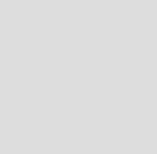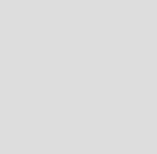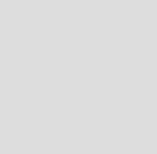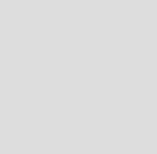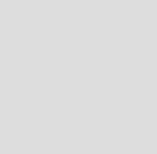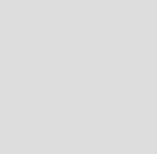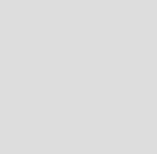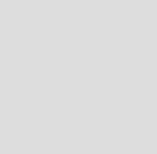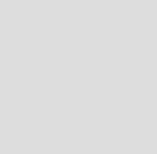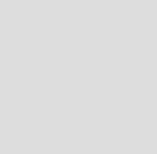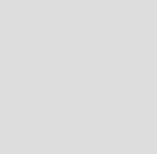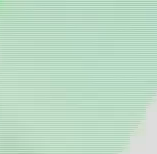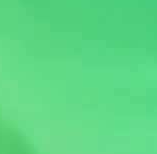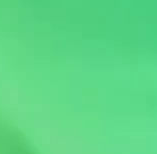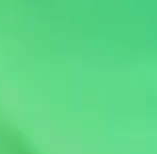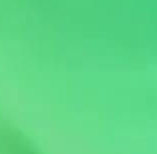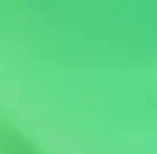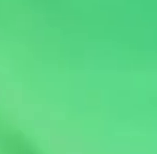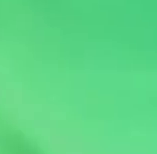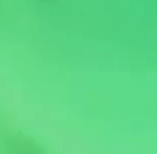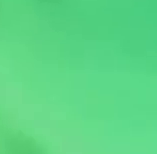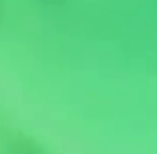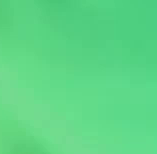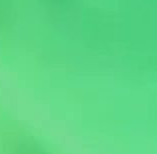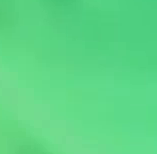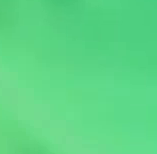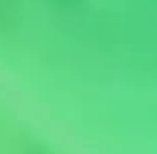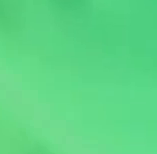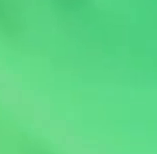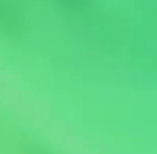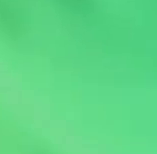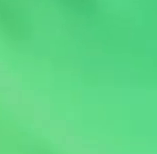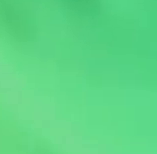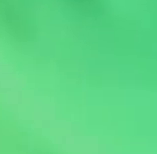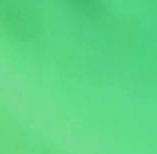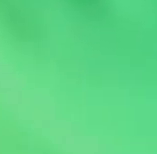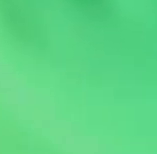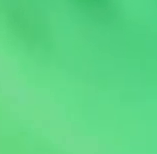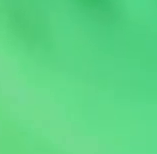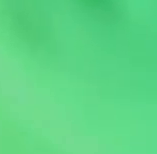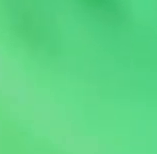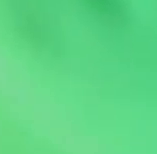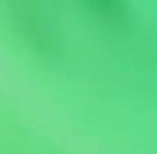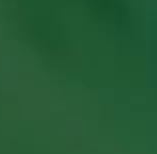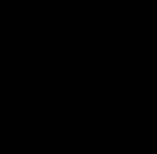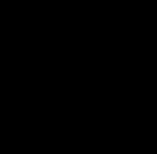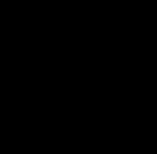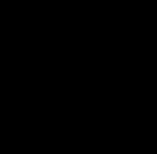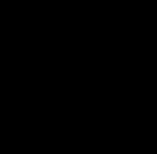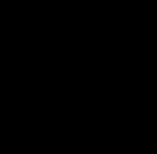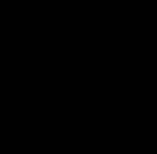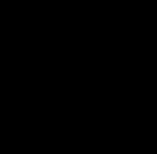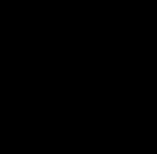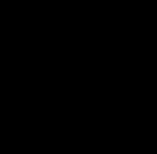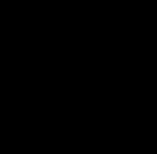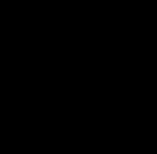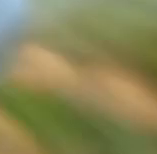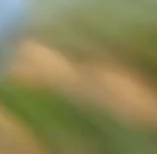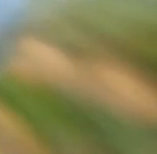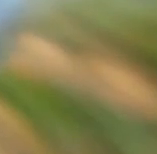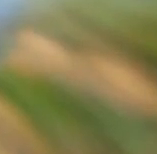with a free hurricane kit. At Fidelity, we're committed to helping you through these difficult times. Fidelity, we're good for you.